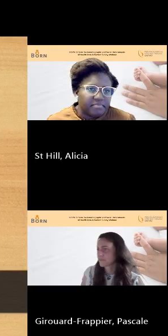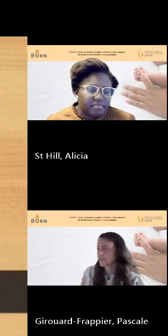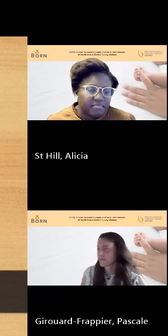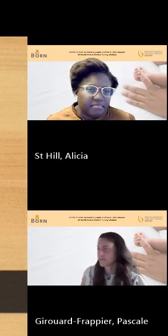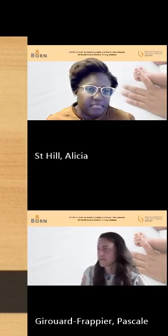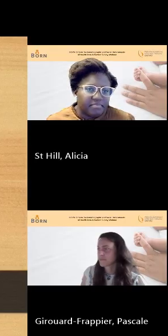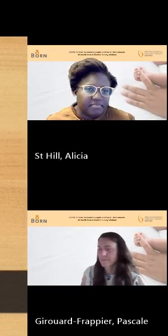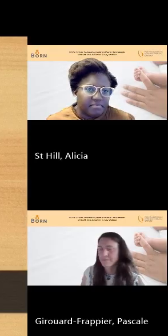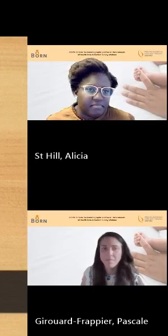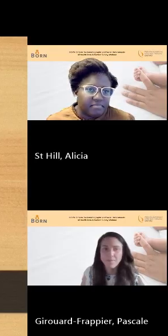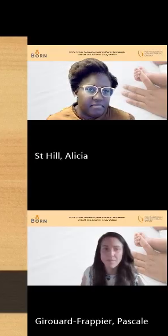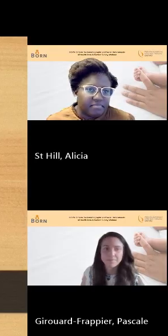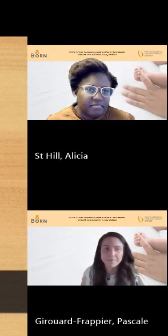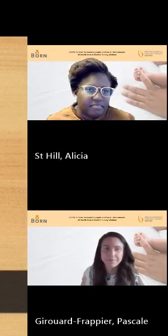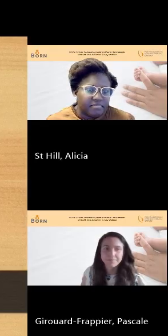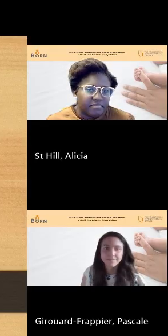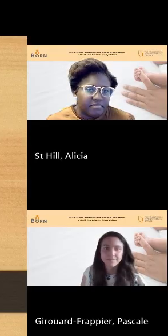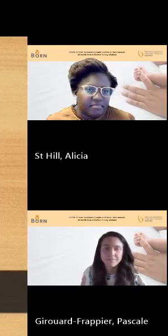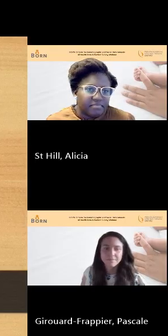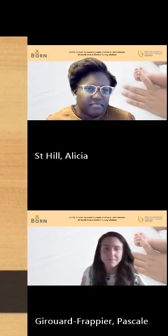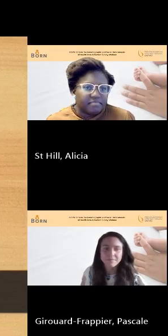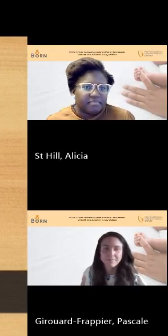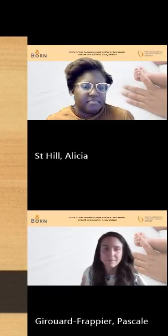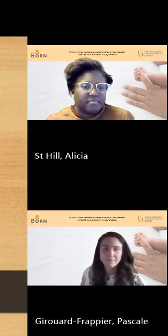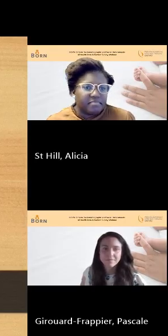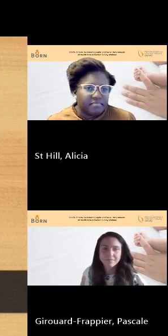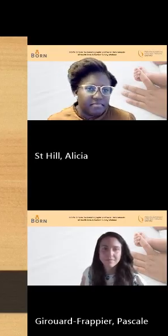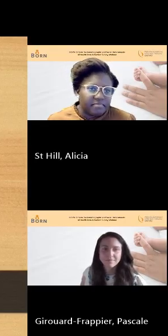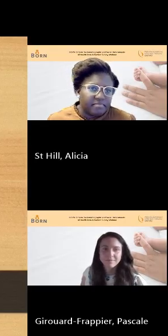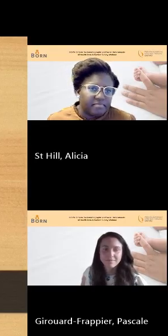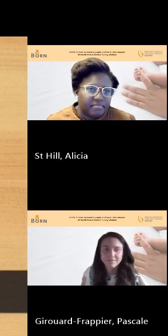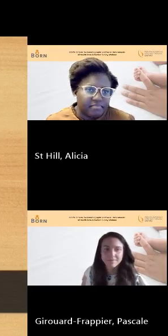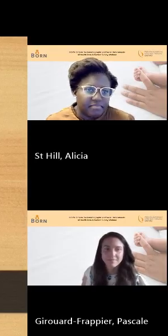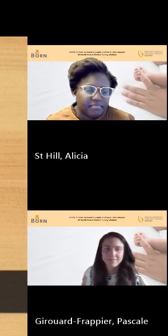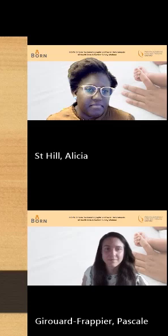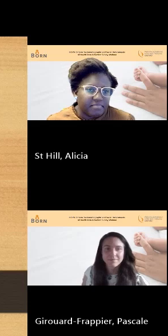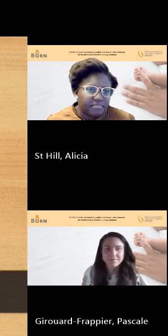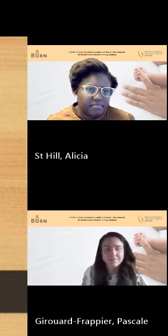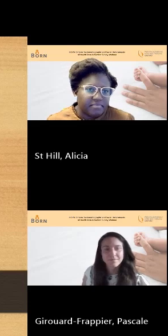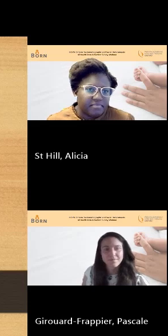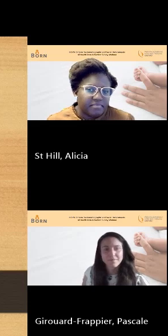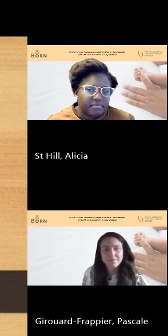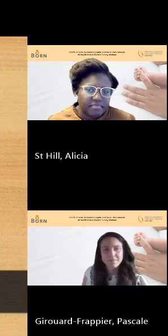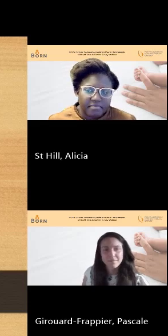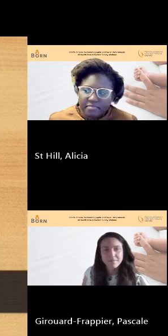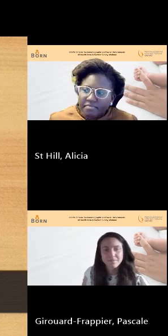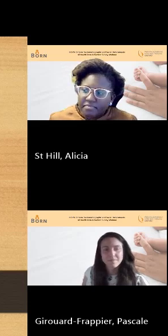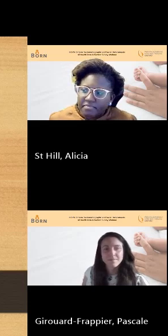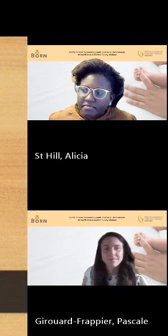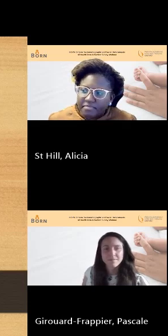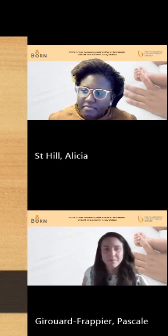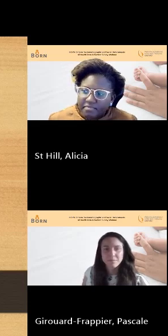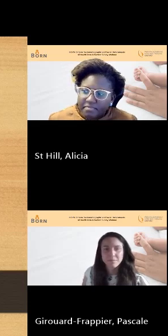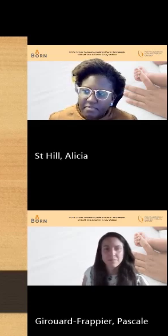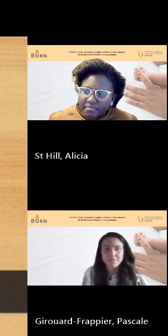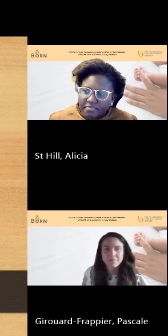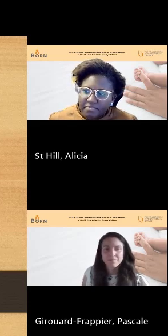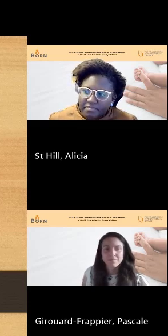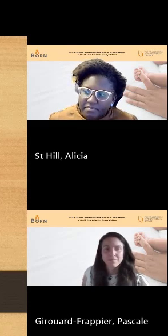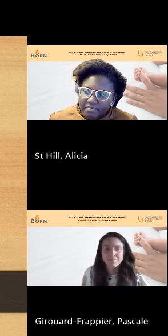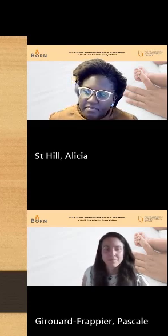lab sticker or whatever we need. Later, another admin person puts in the rest of the SDOH